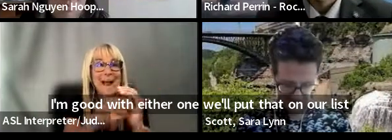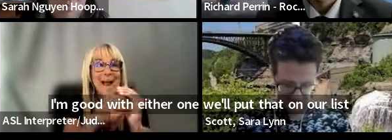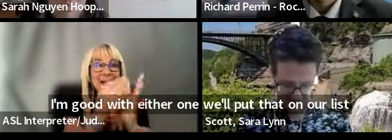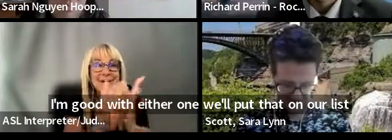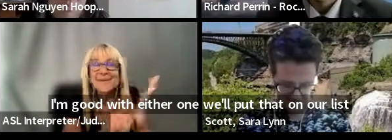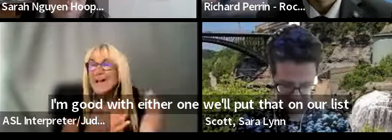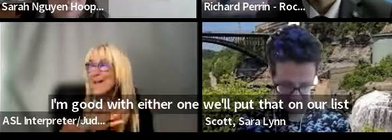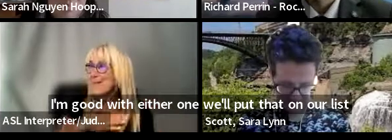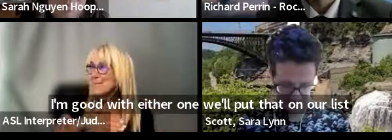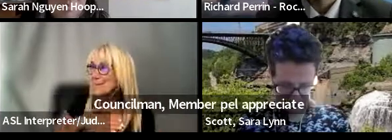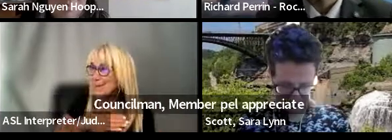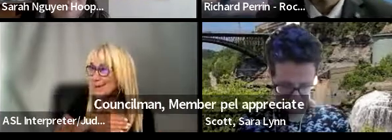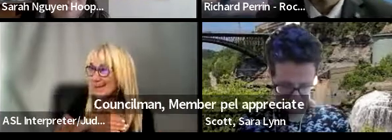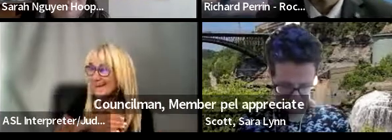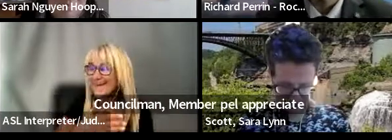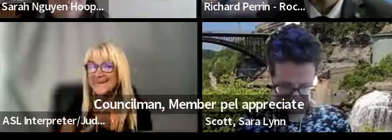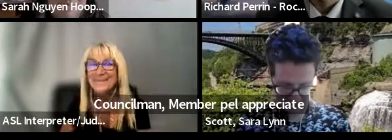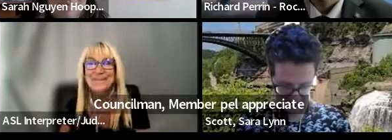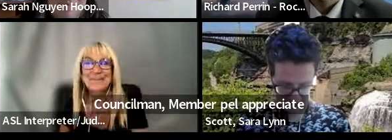Appreciate it.